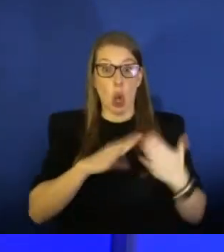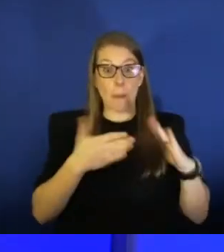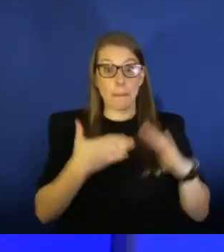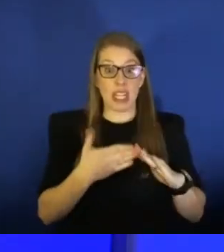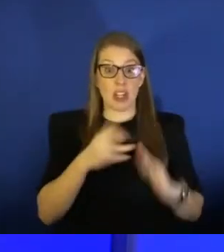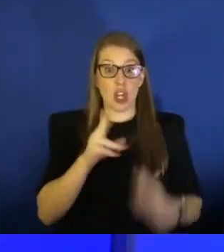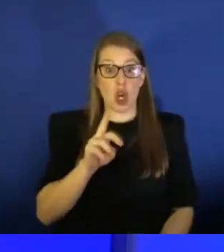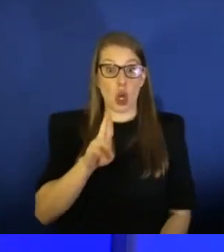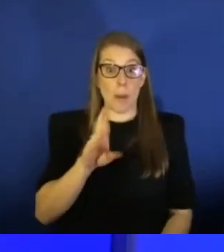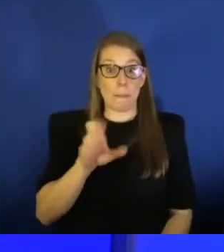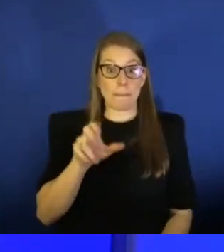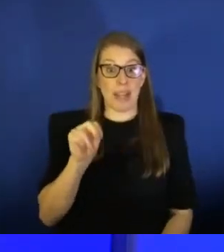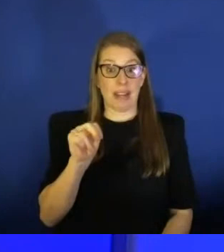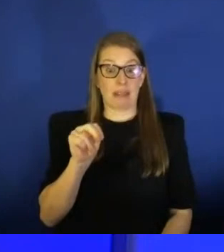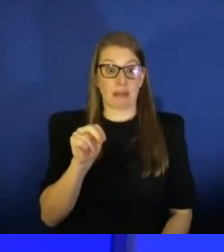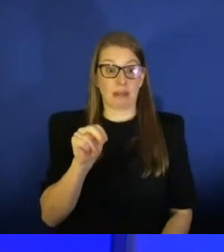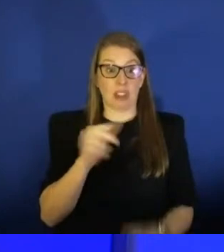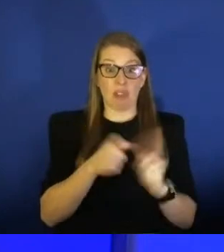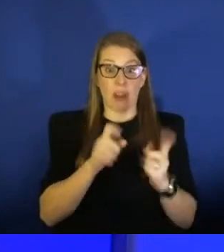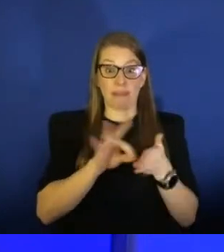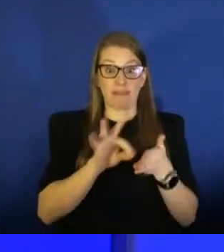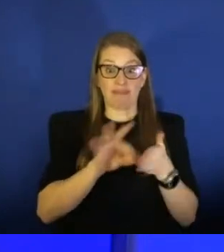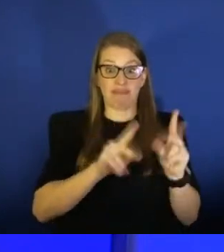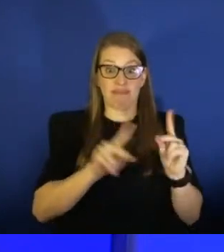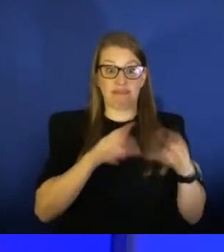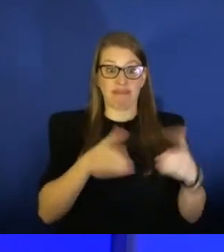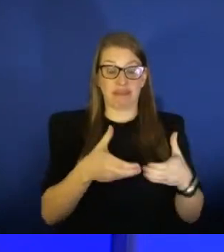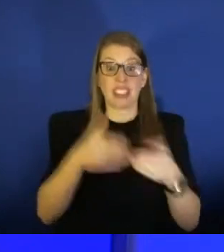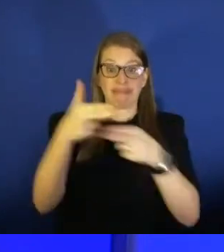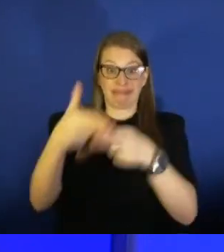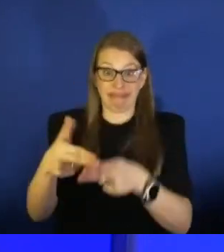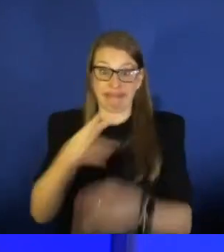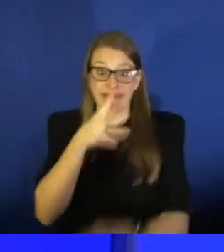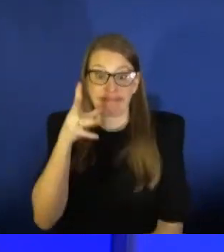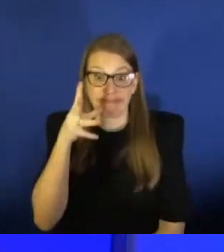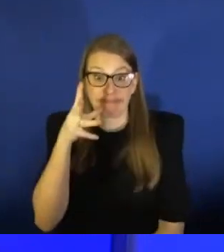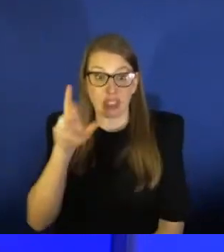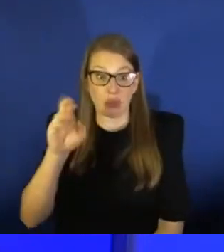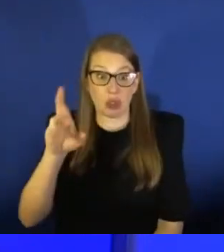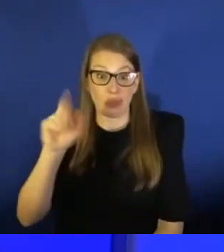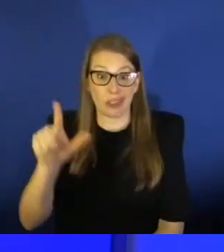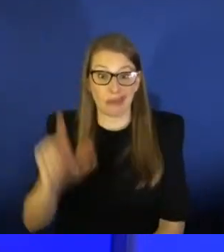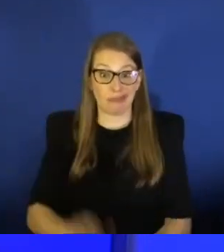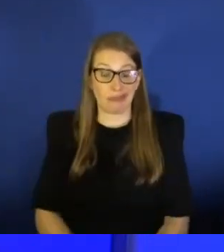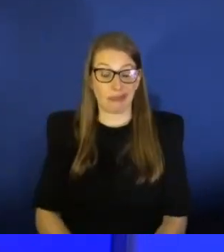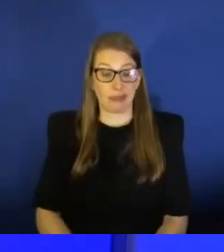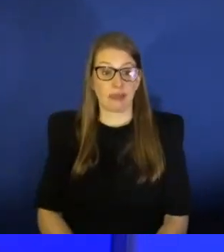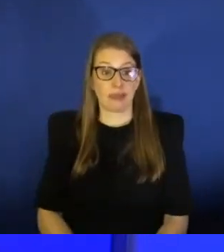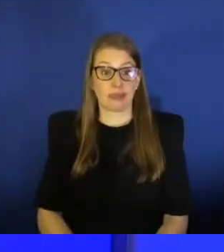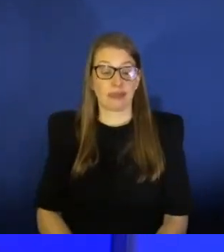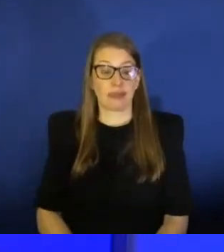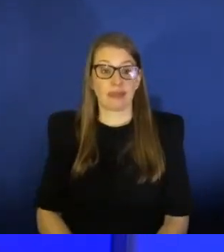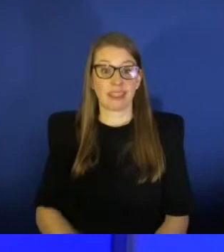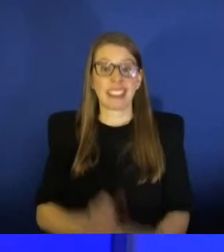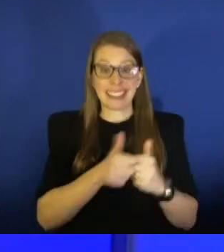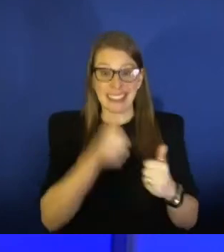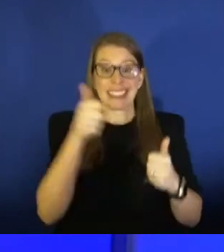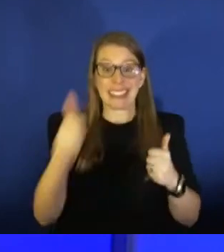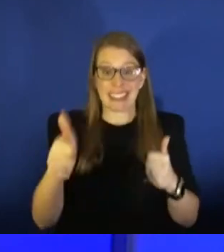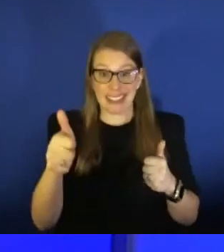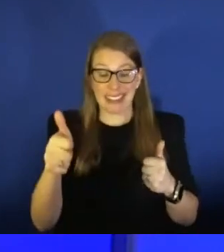According to the Census Bureau, it's rural. It's rural, population-based. Yeah, population-based, and as Dr. Ojo said, distance and where the